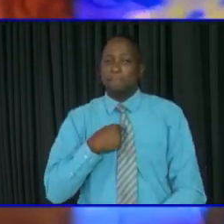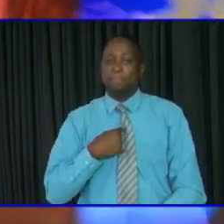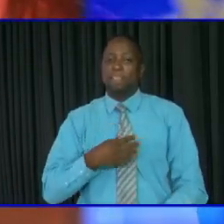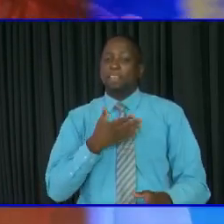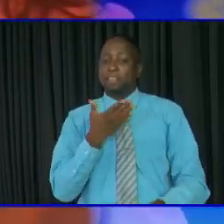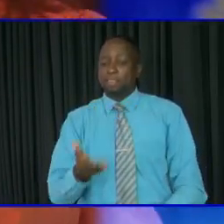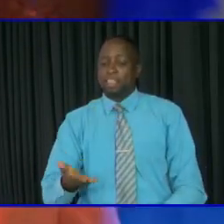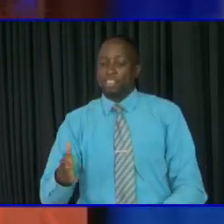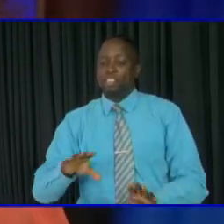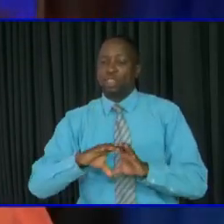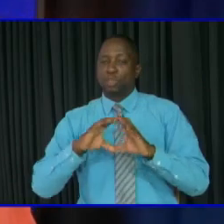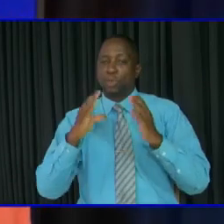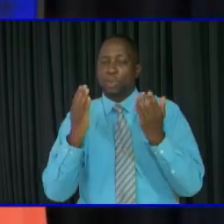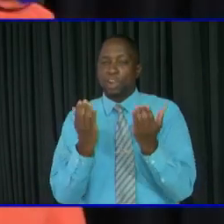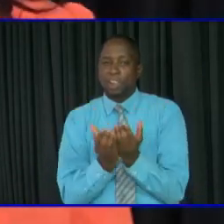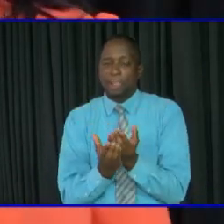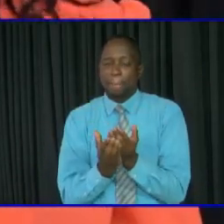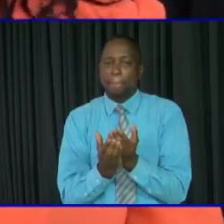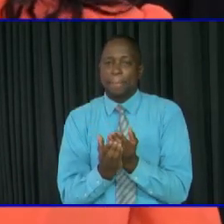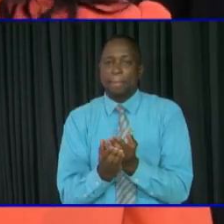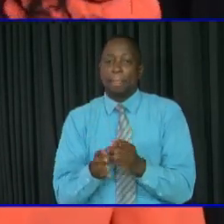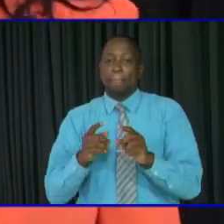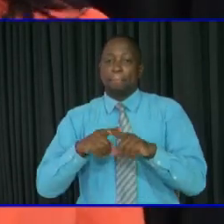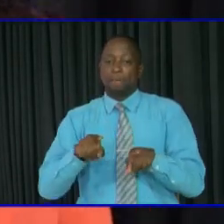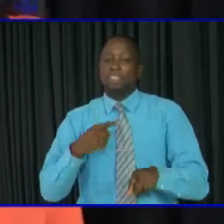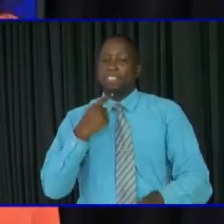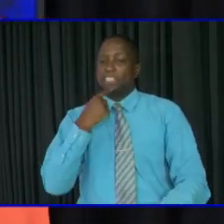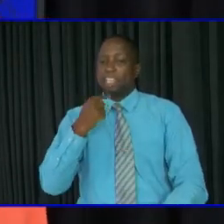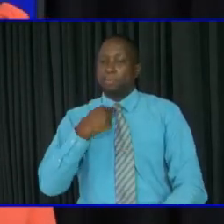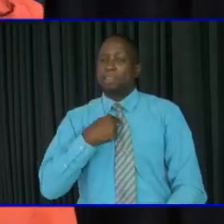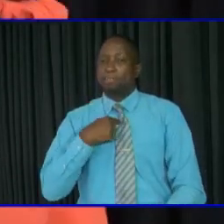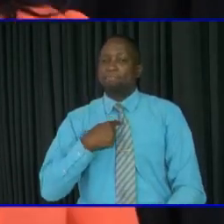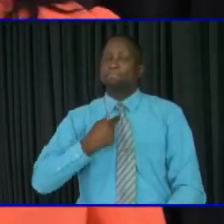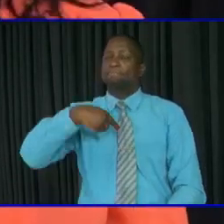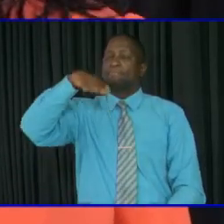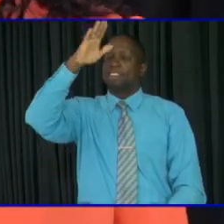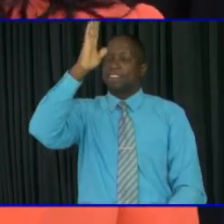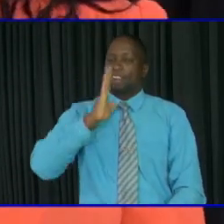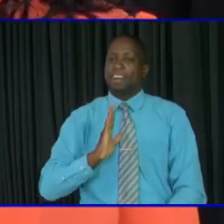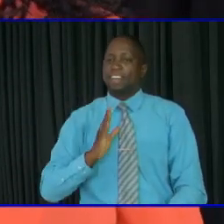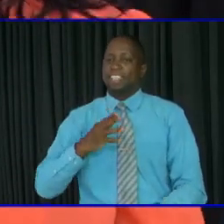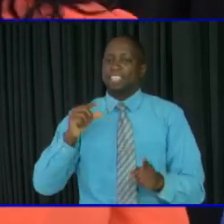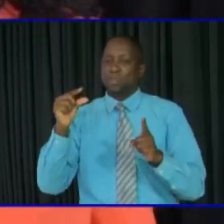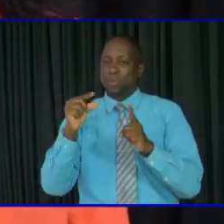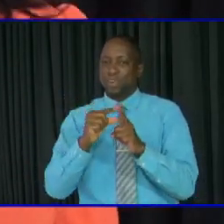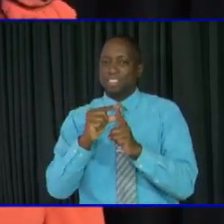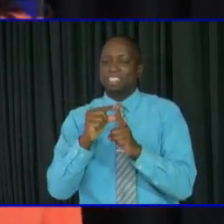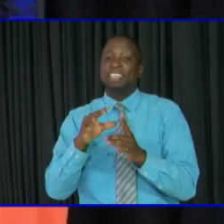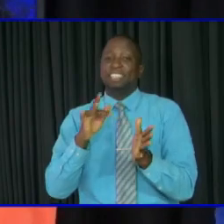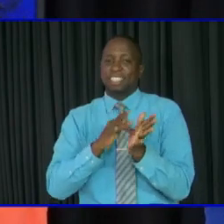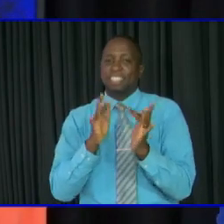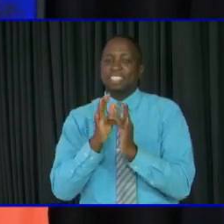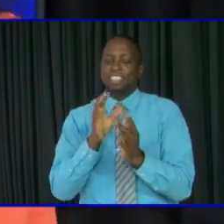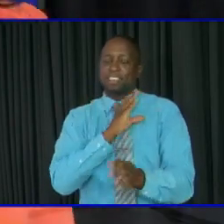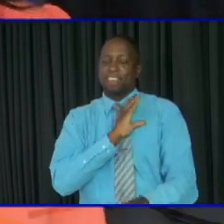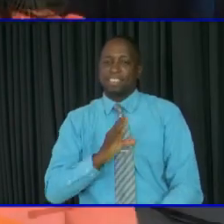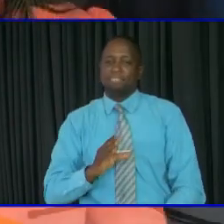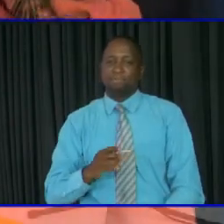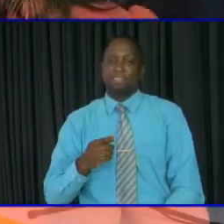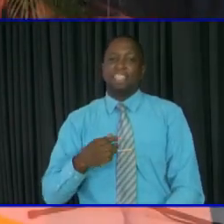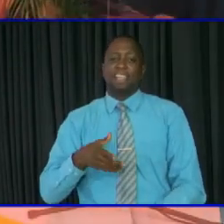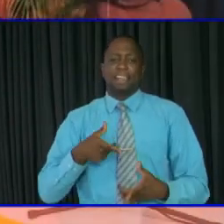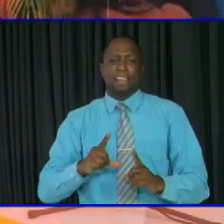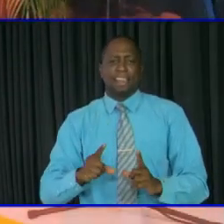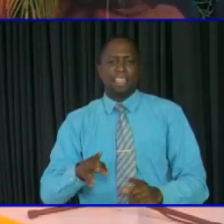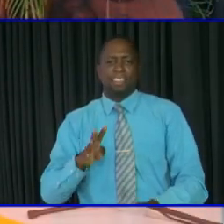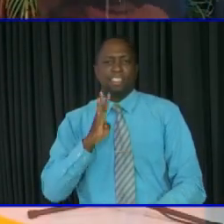of the world. But tell me about my God and his word. Jesus Christ. Let's